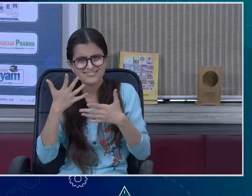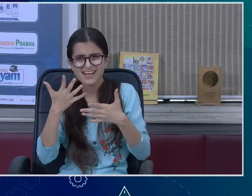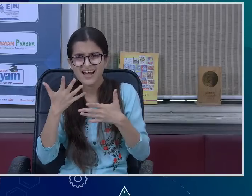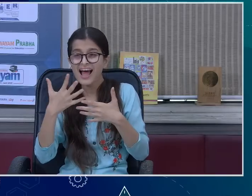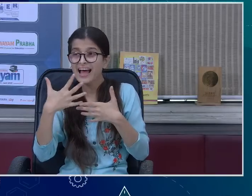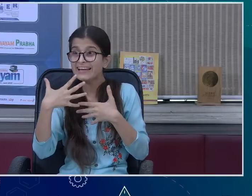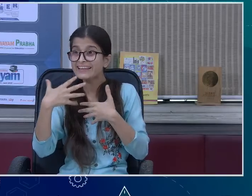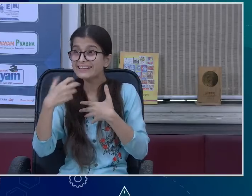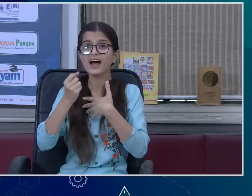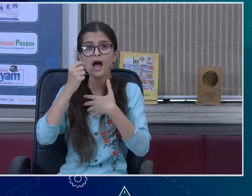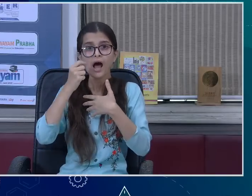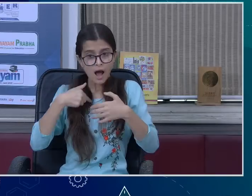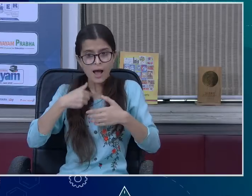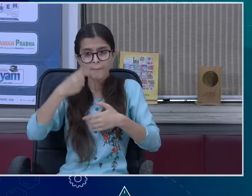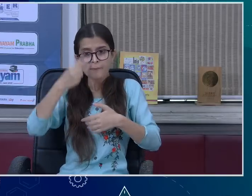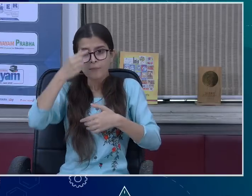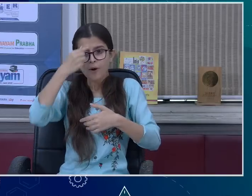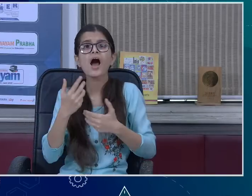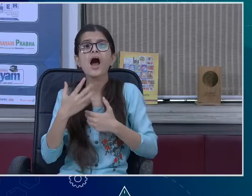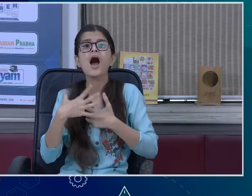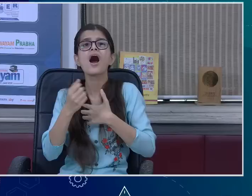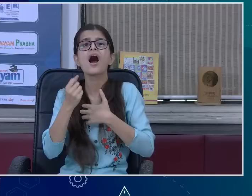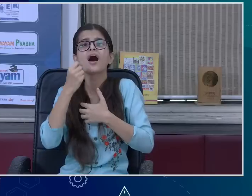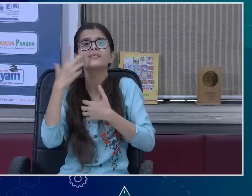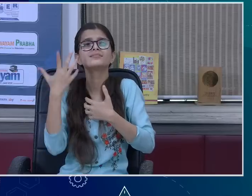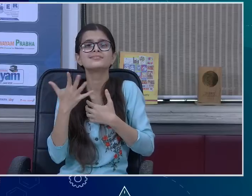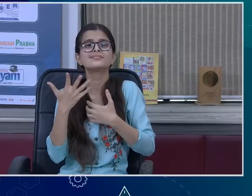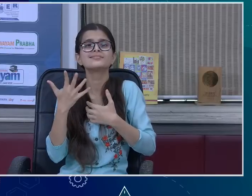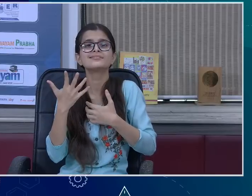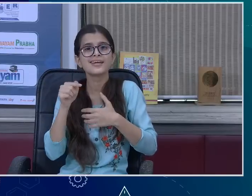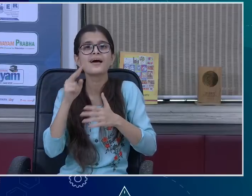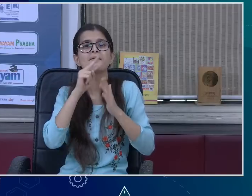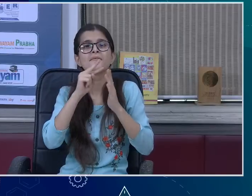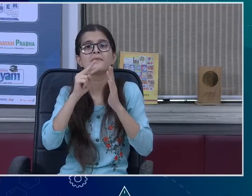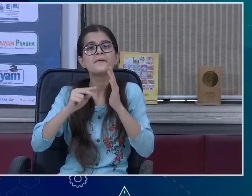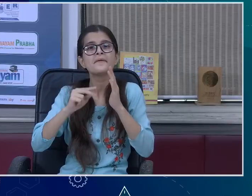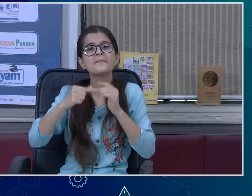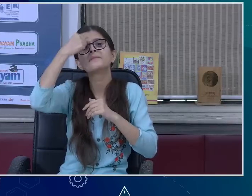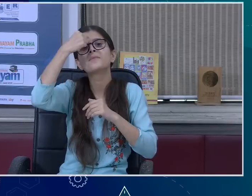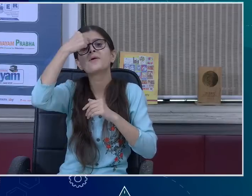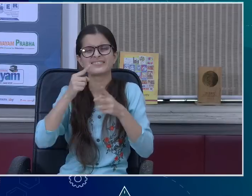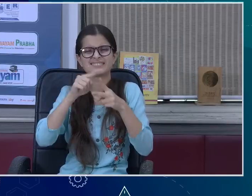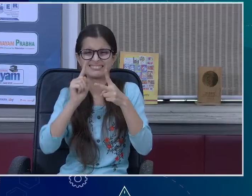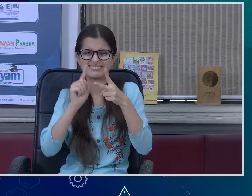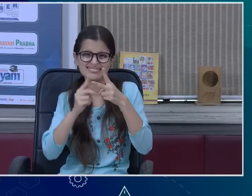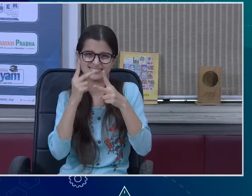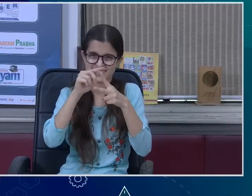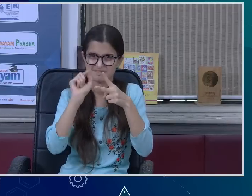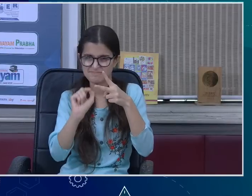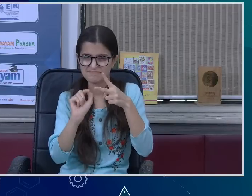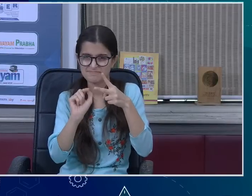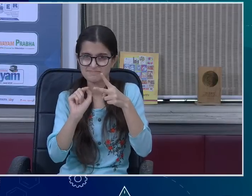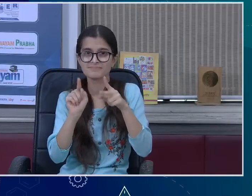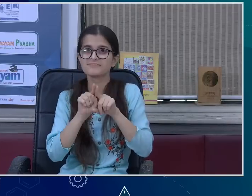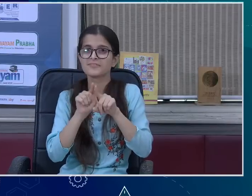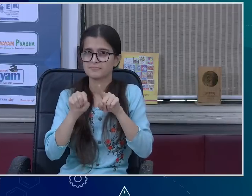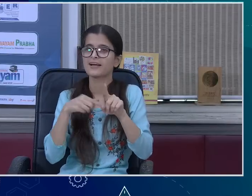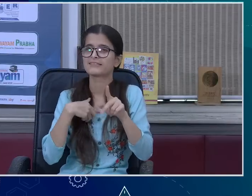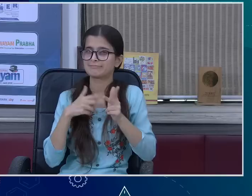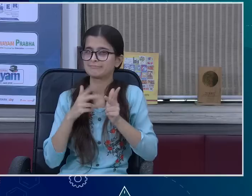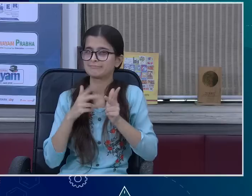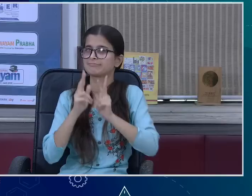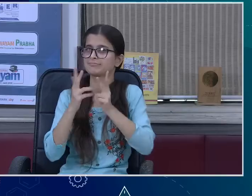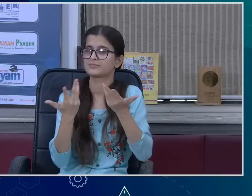that time the teacher would yell at me saying that why are you not reading it properly? So this is the two differentiators. I can say that